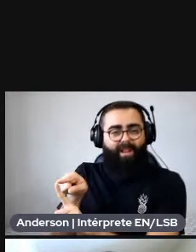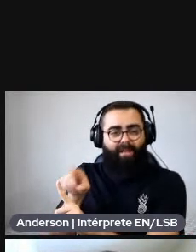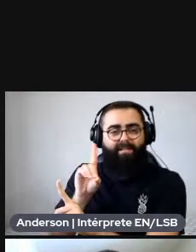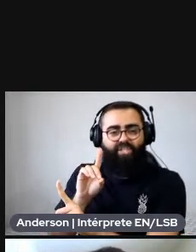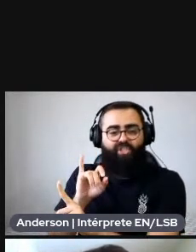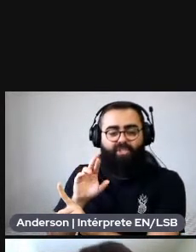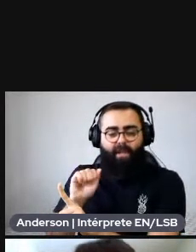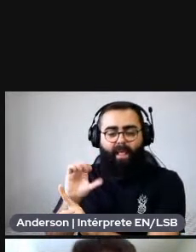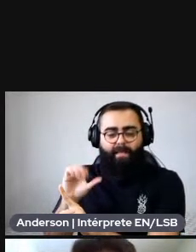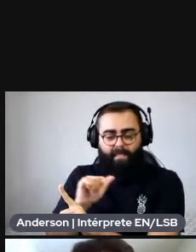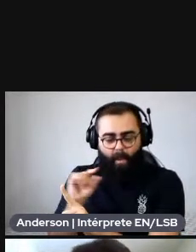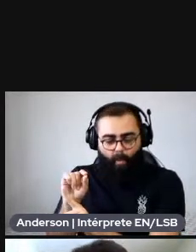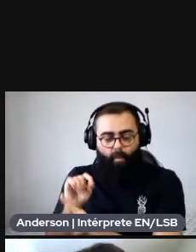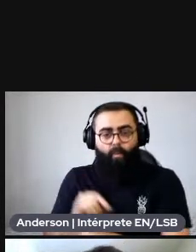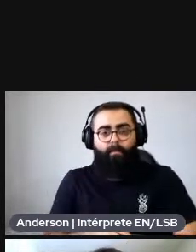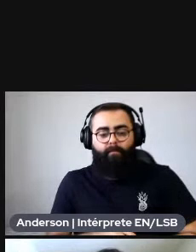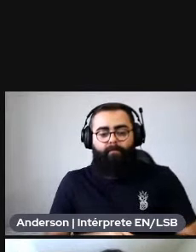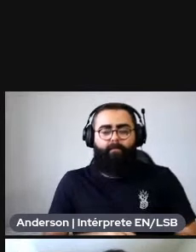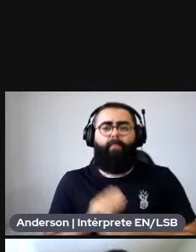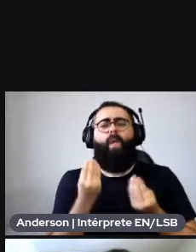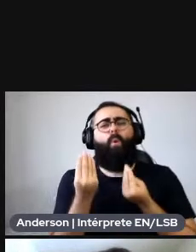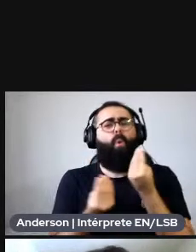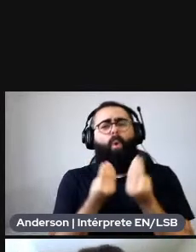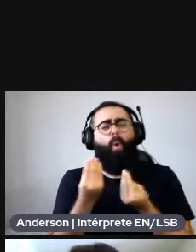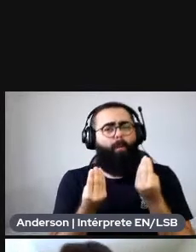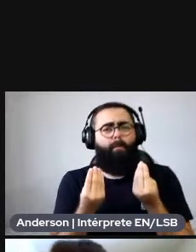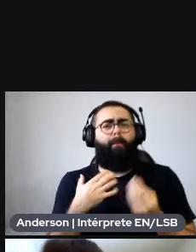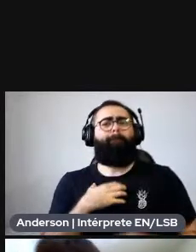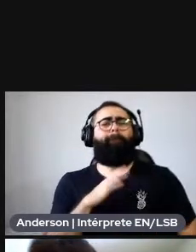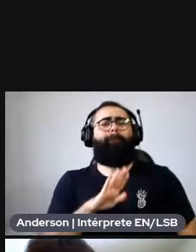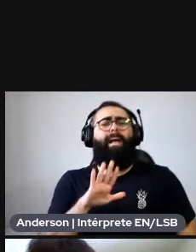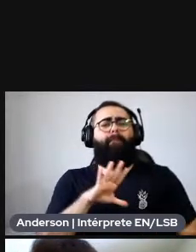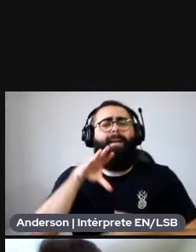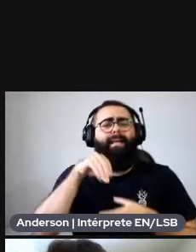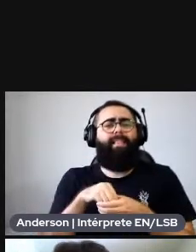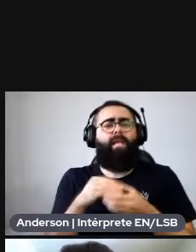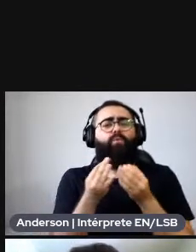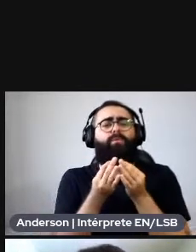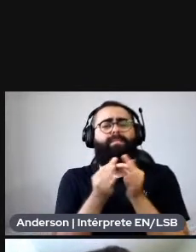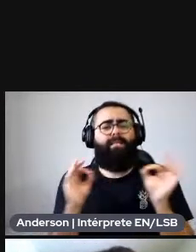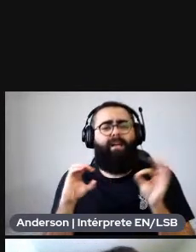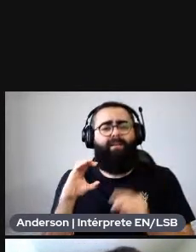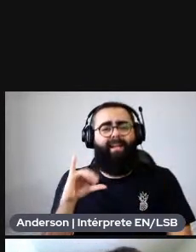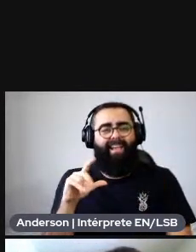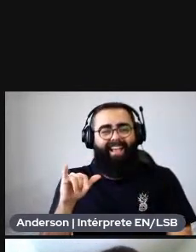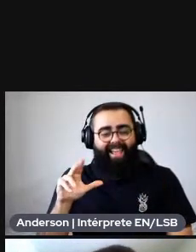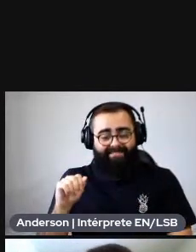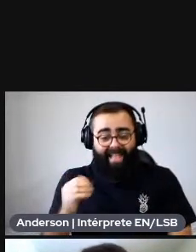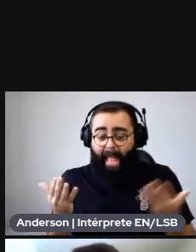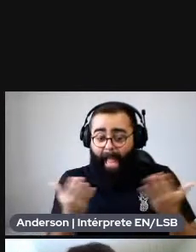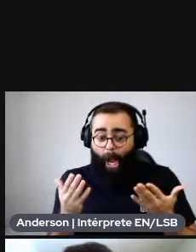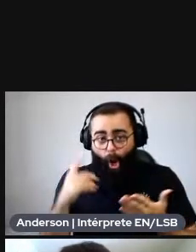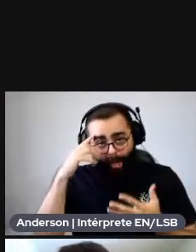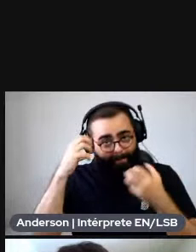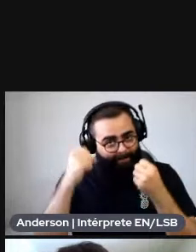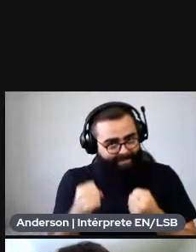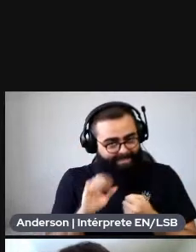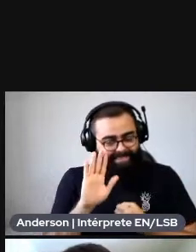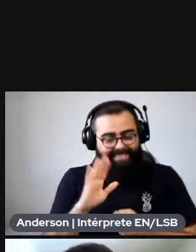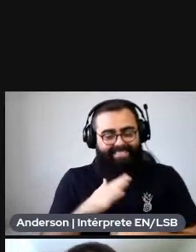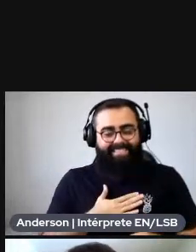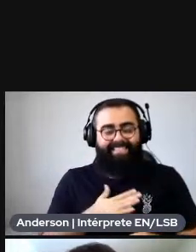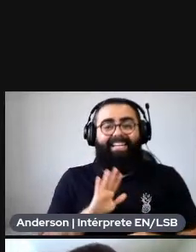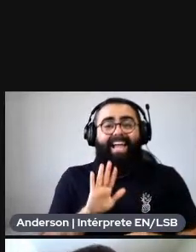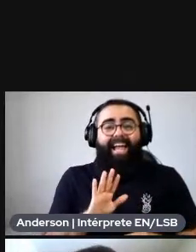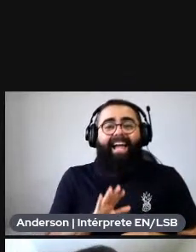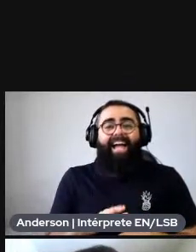Okay, now the pragmatics of pseudoclefts. Here I have a dramatic story. Mi abuela tuvo mellizas, cosa que